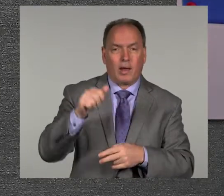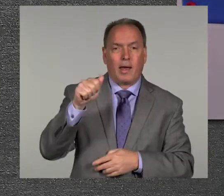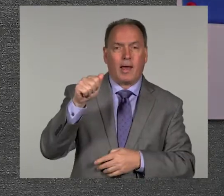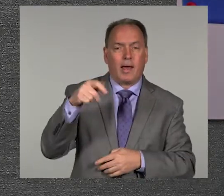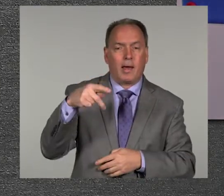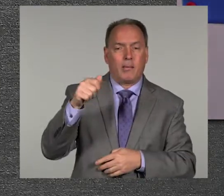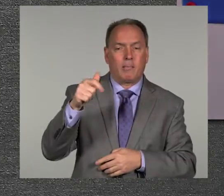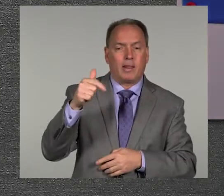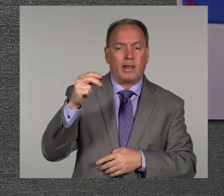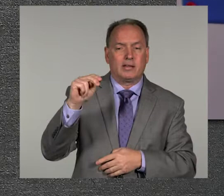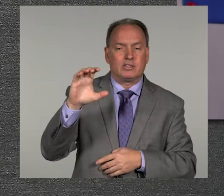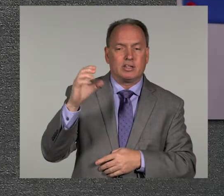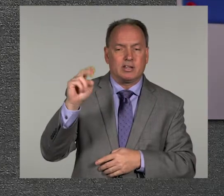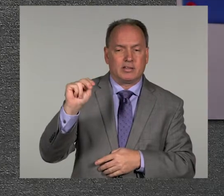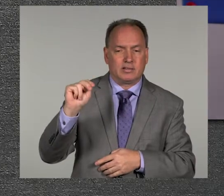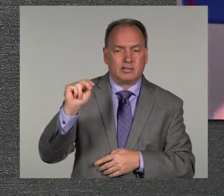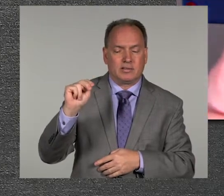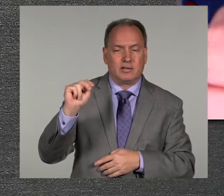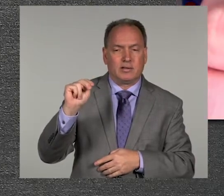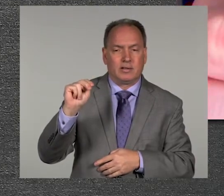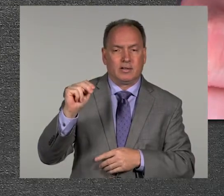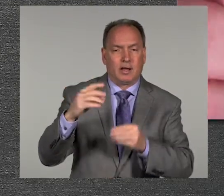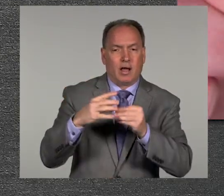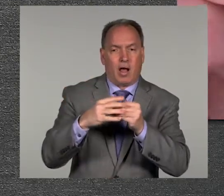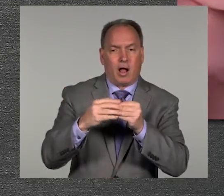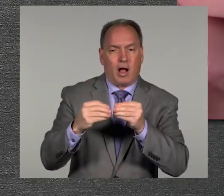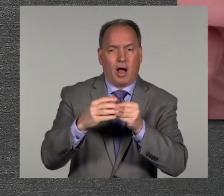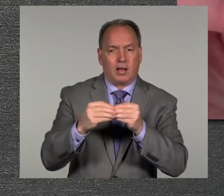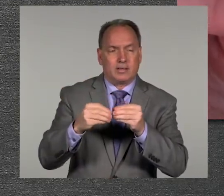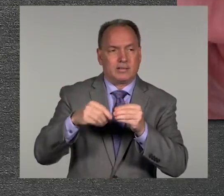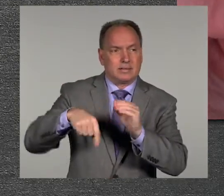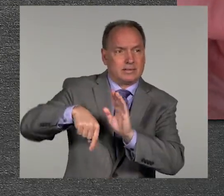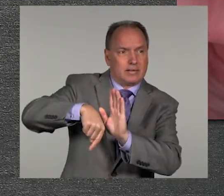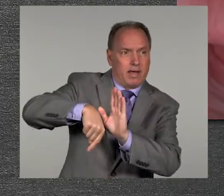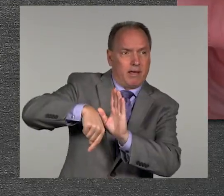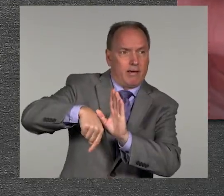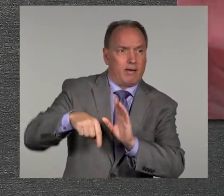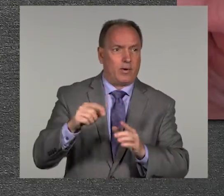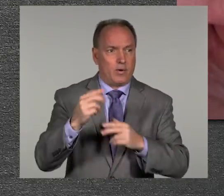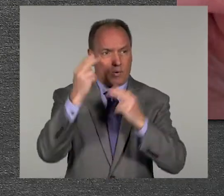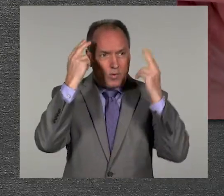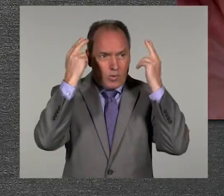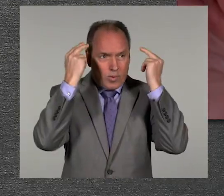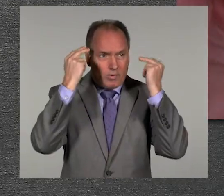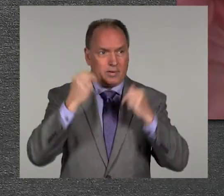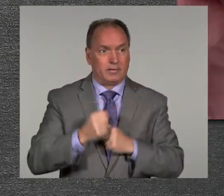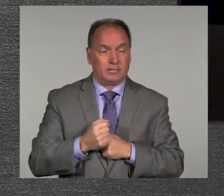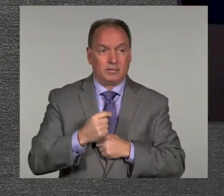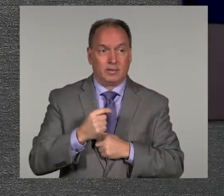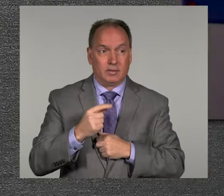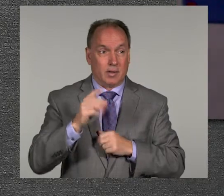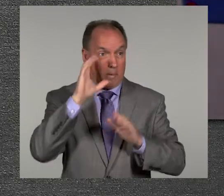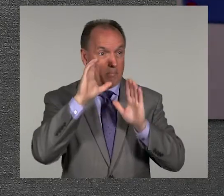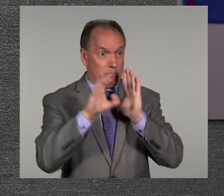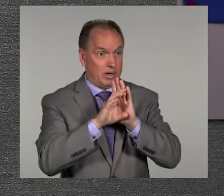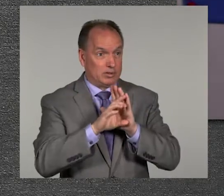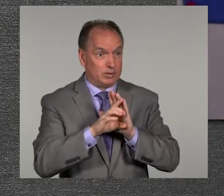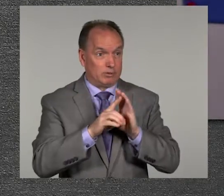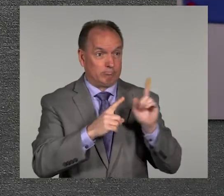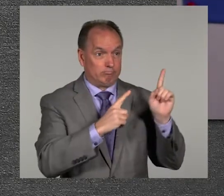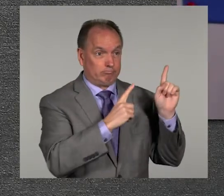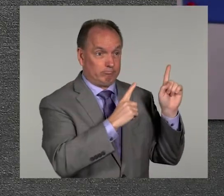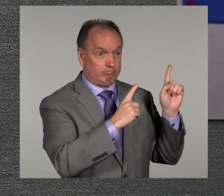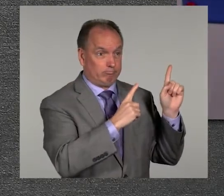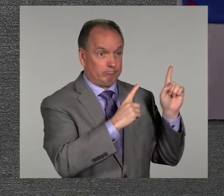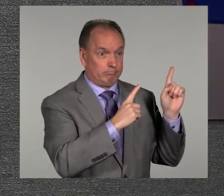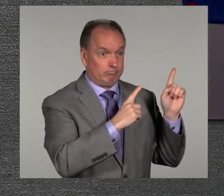Appalachian cottontail rabbit. And this is what the rabbit looks like. So there's one picture.